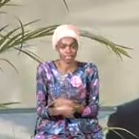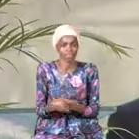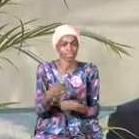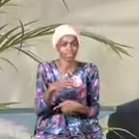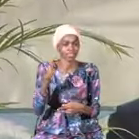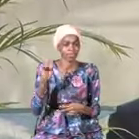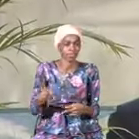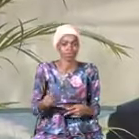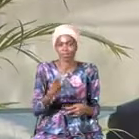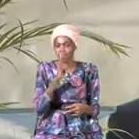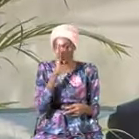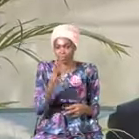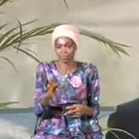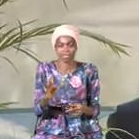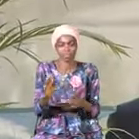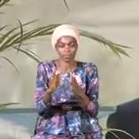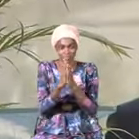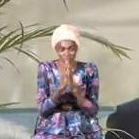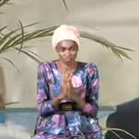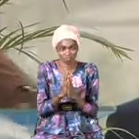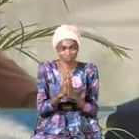in all the campuses.